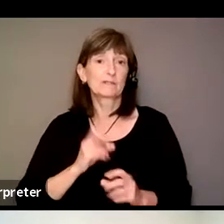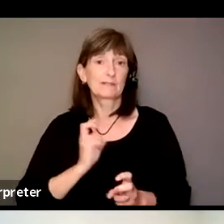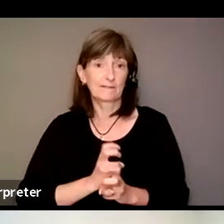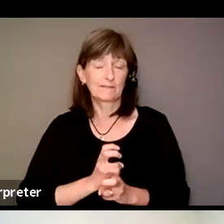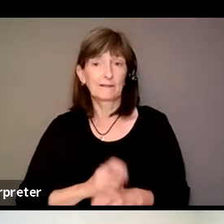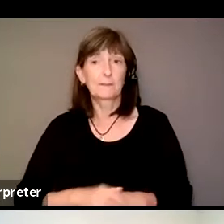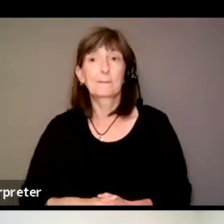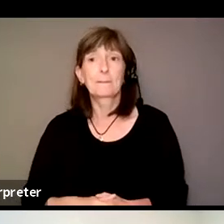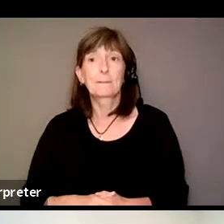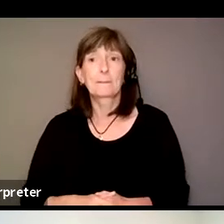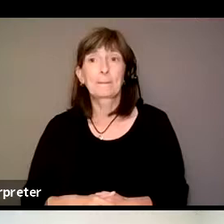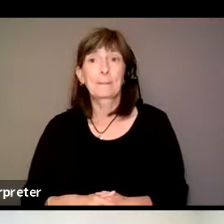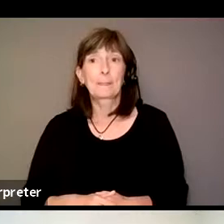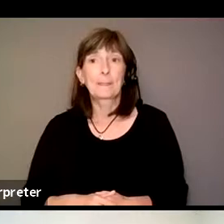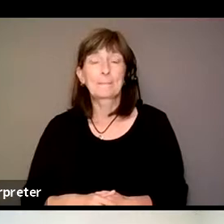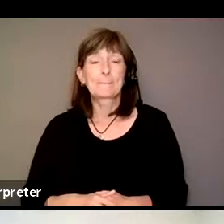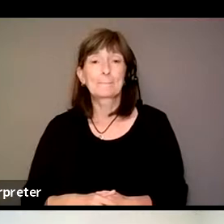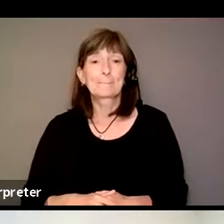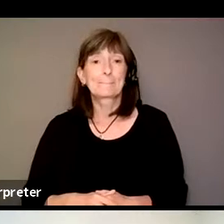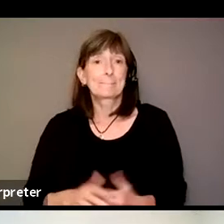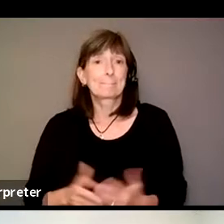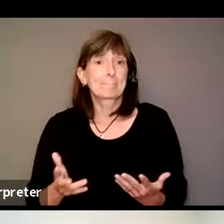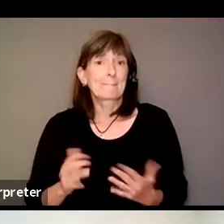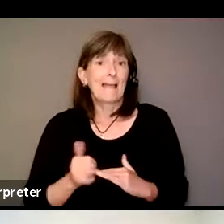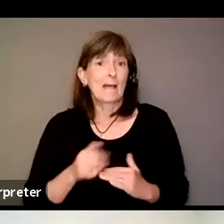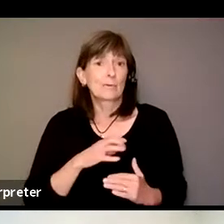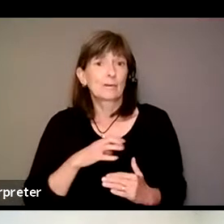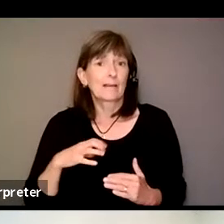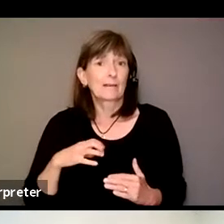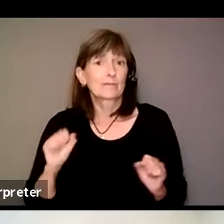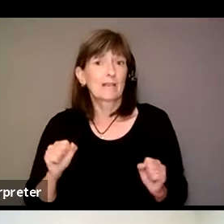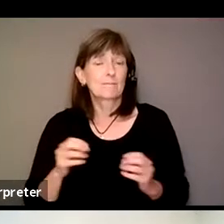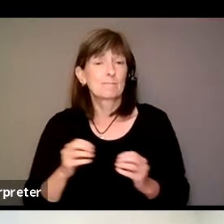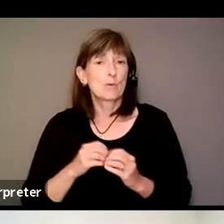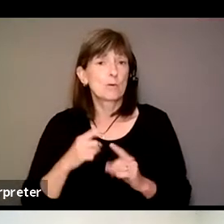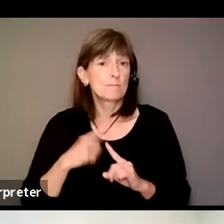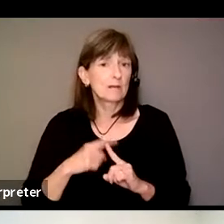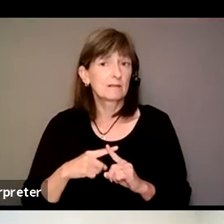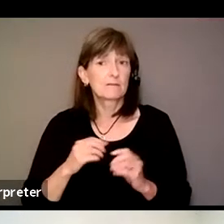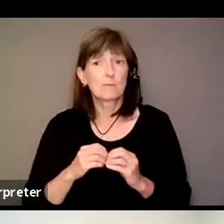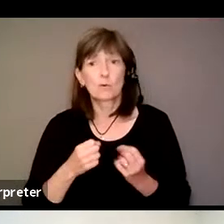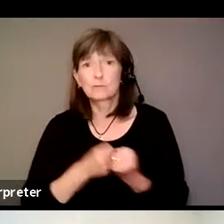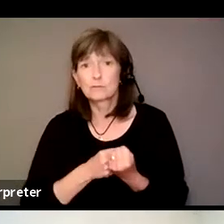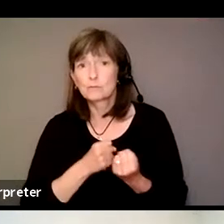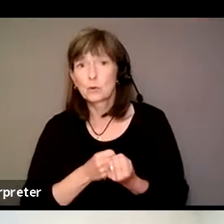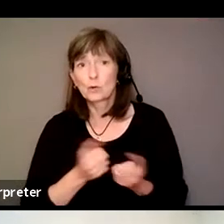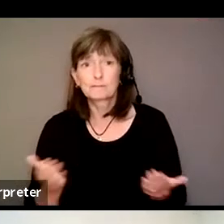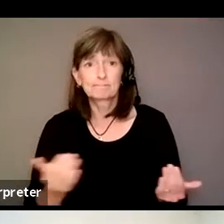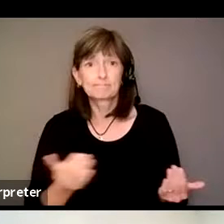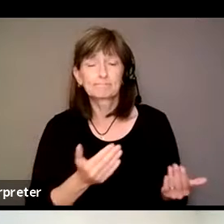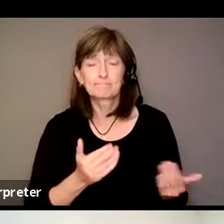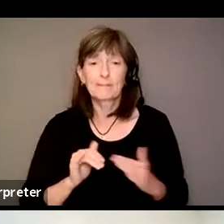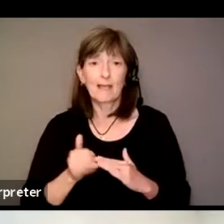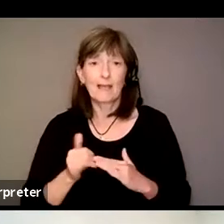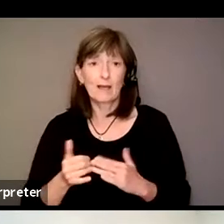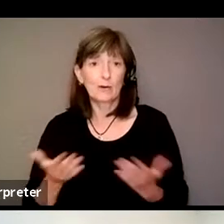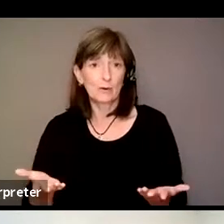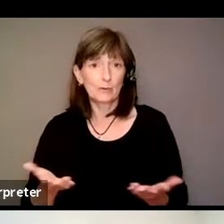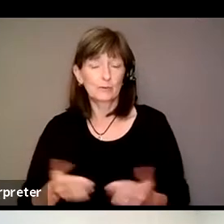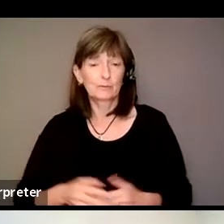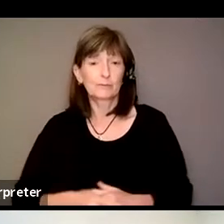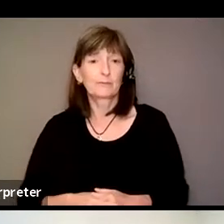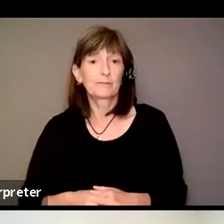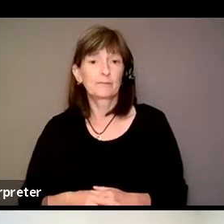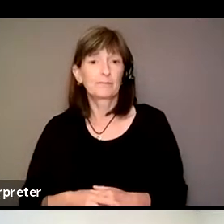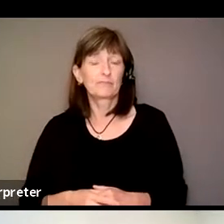and in families. So how can councils move forward? What can they do to make this more welcoming and to